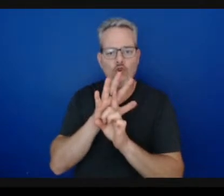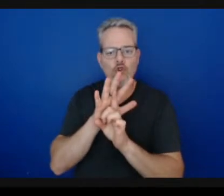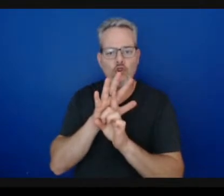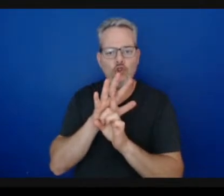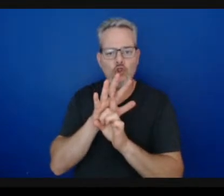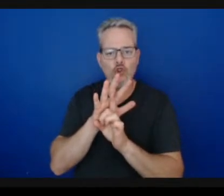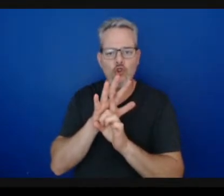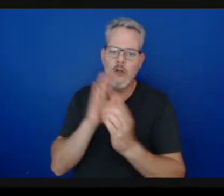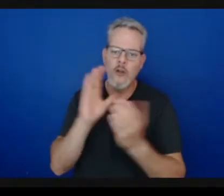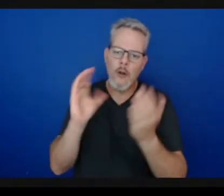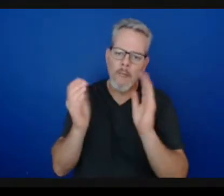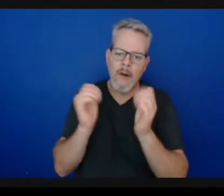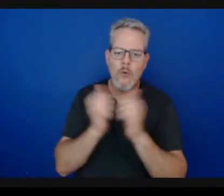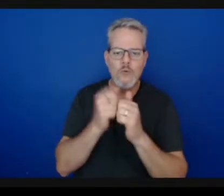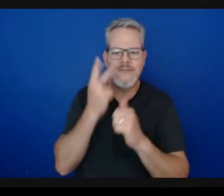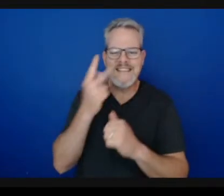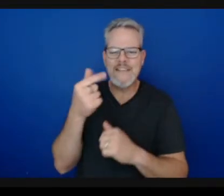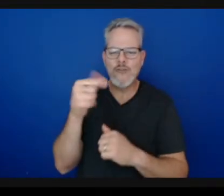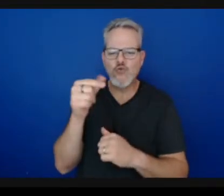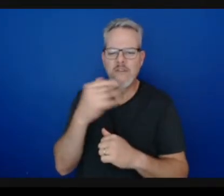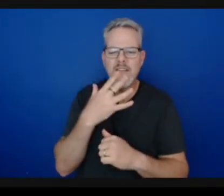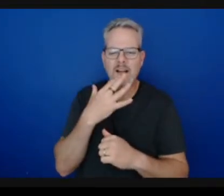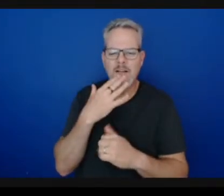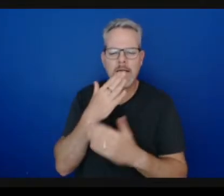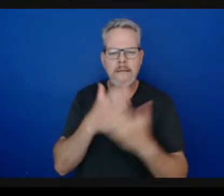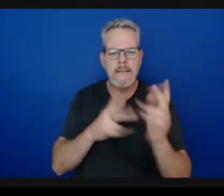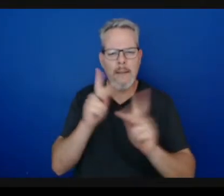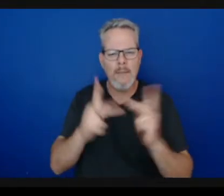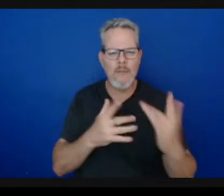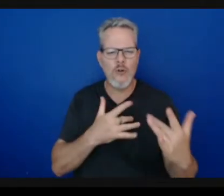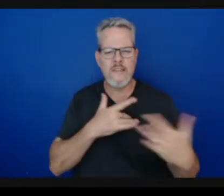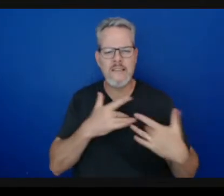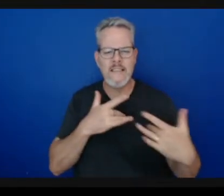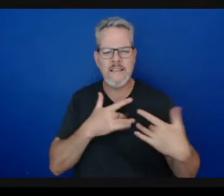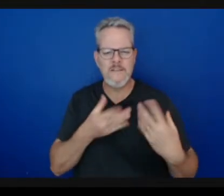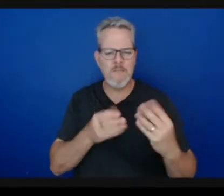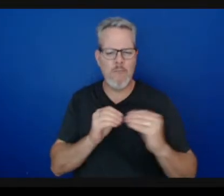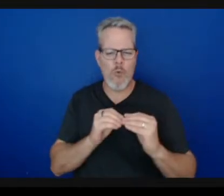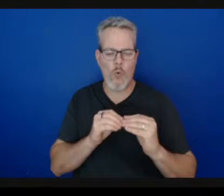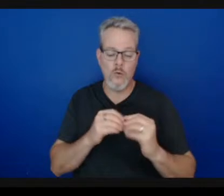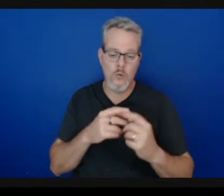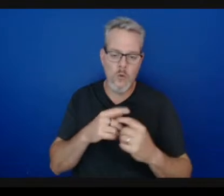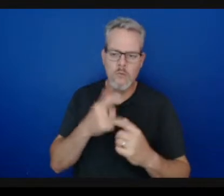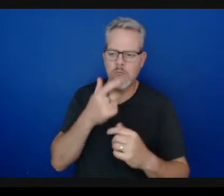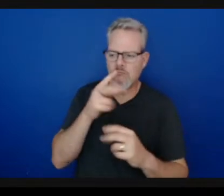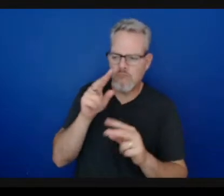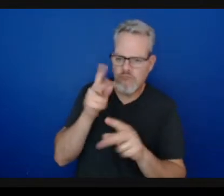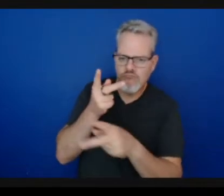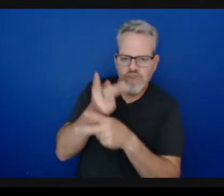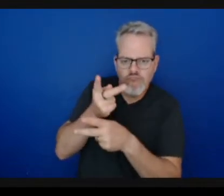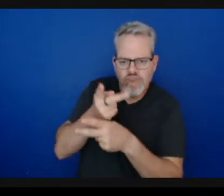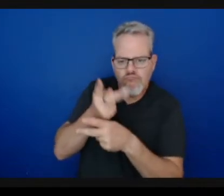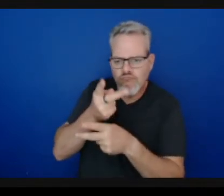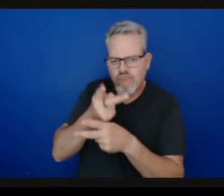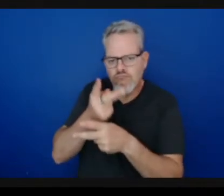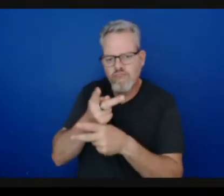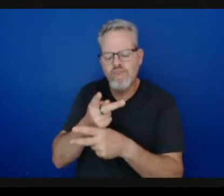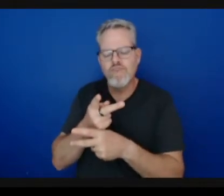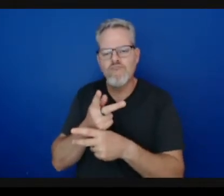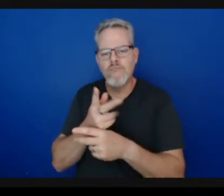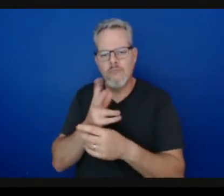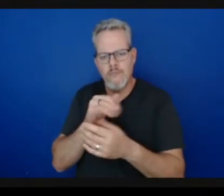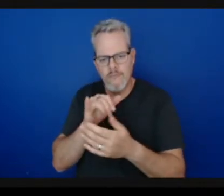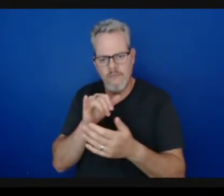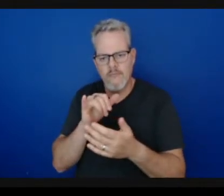Whereas everything is in the green now, some people can be more sensitive to those conditions. And so just watch for the signage and